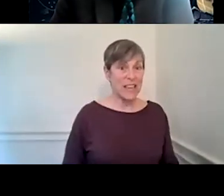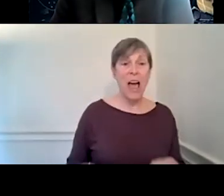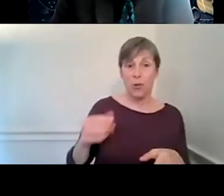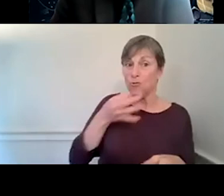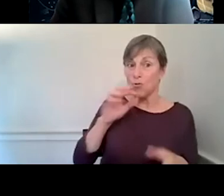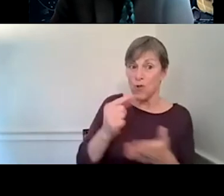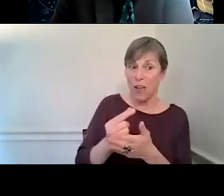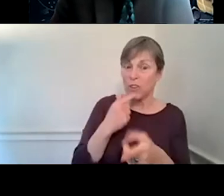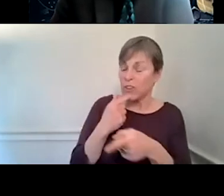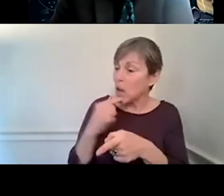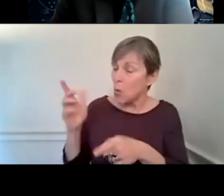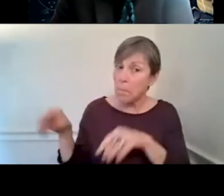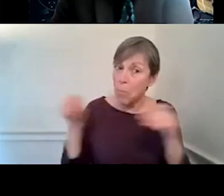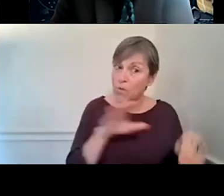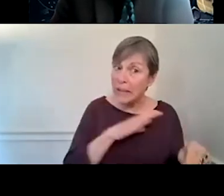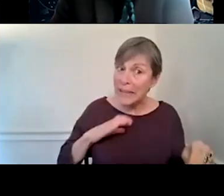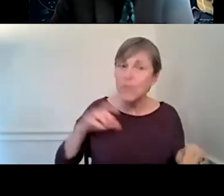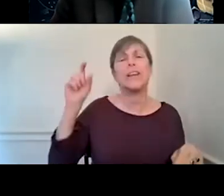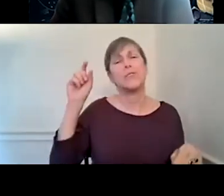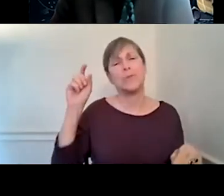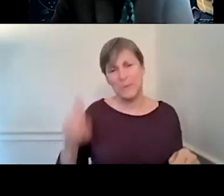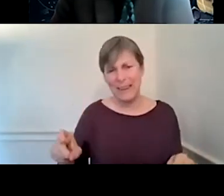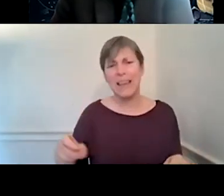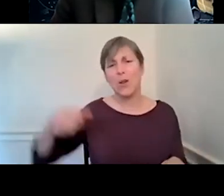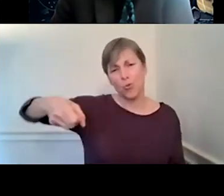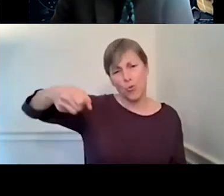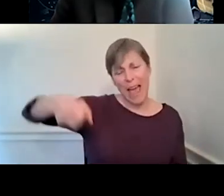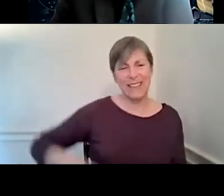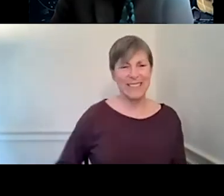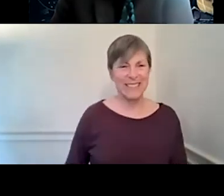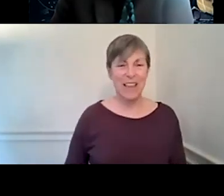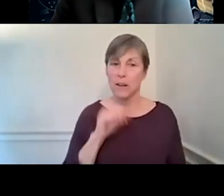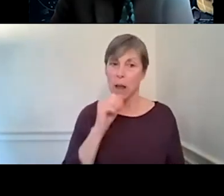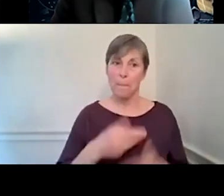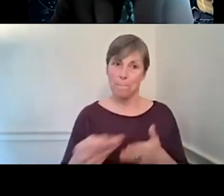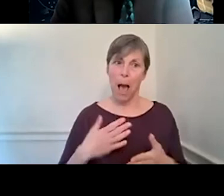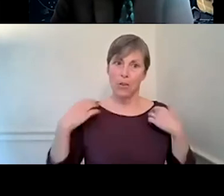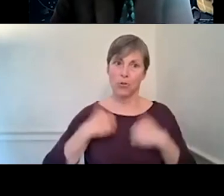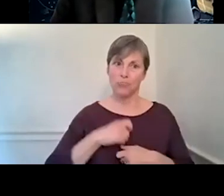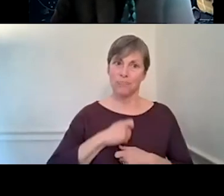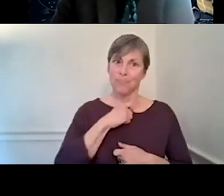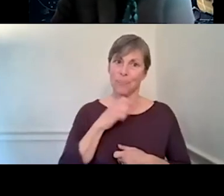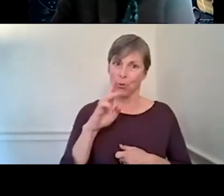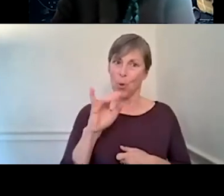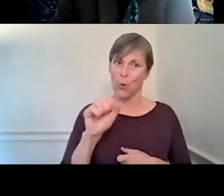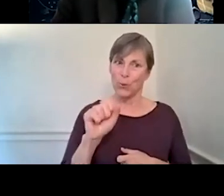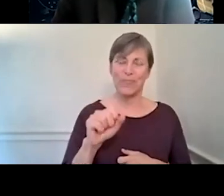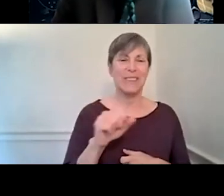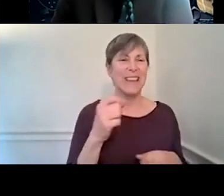actually have a suitcase to get to Cleveland. She didn't get me any suits. I had to get a salary advance from Cooper's